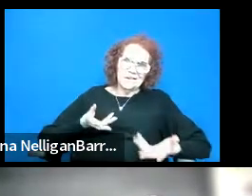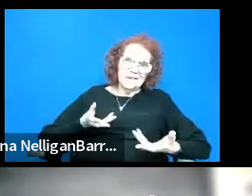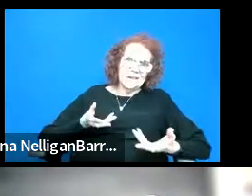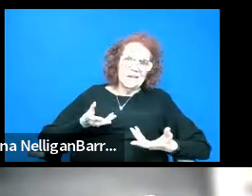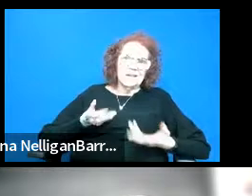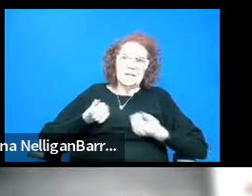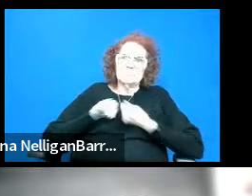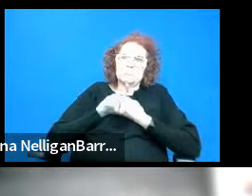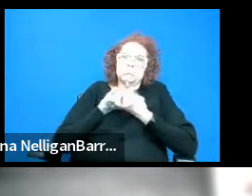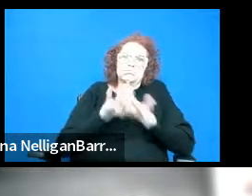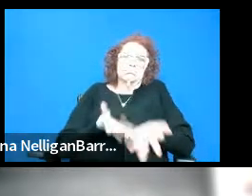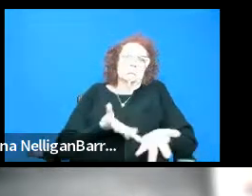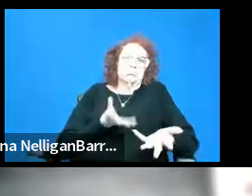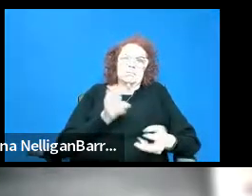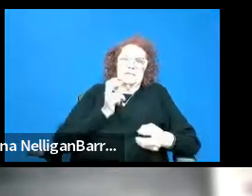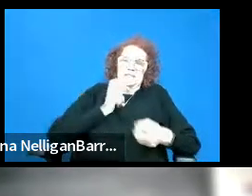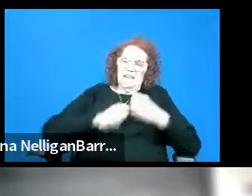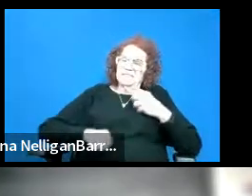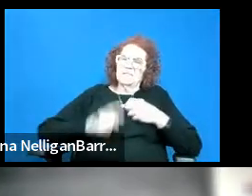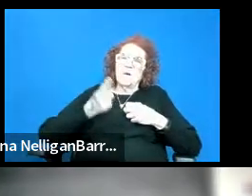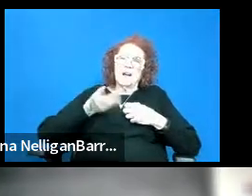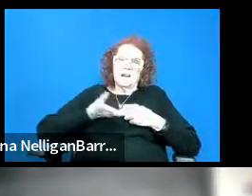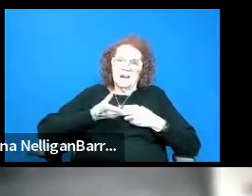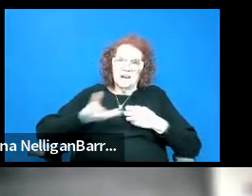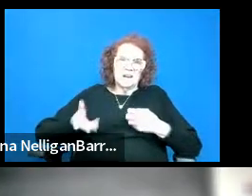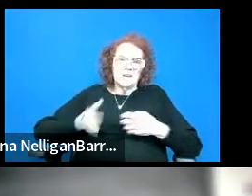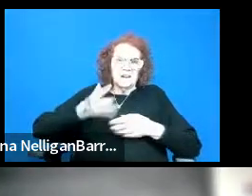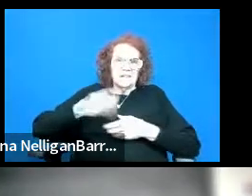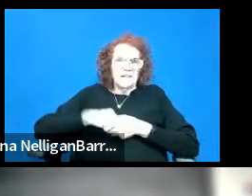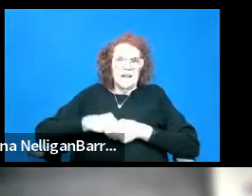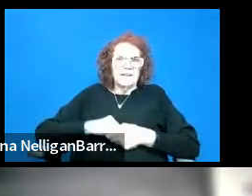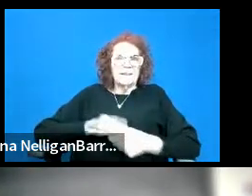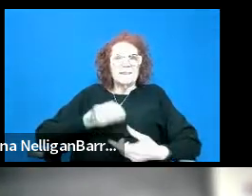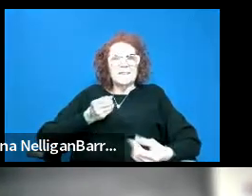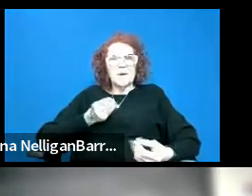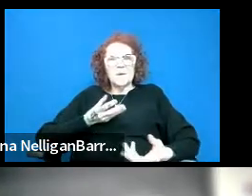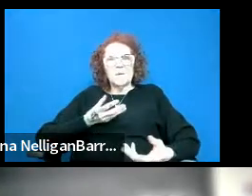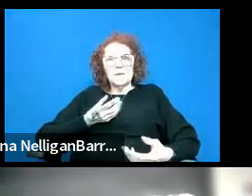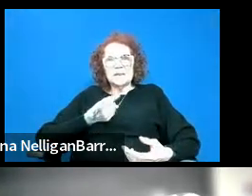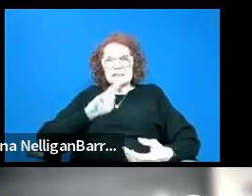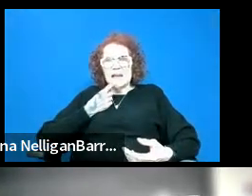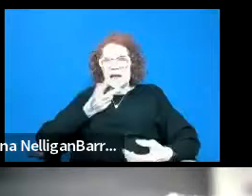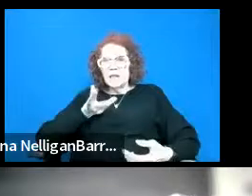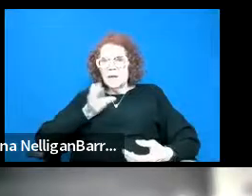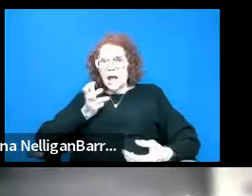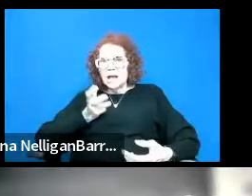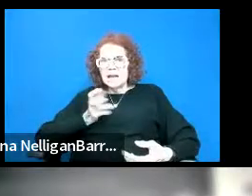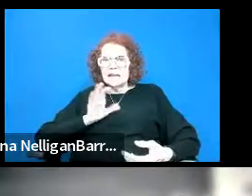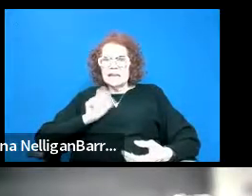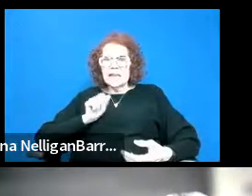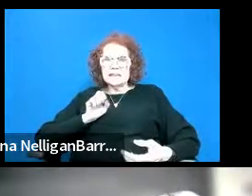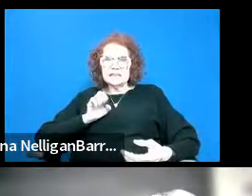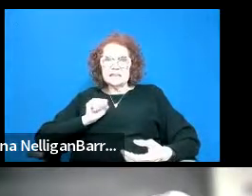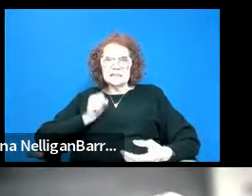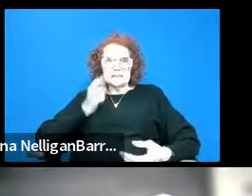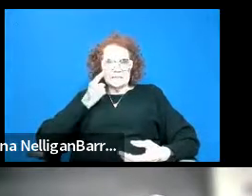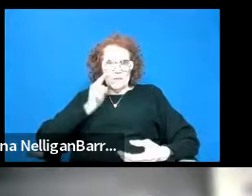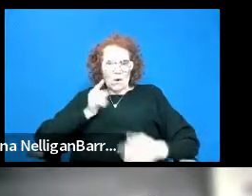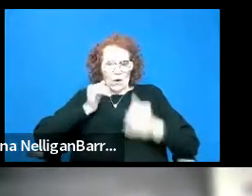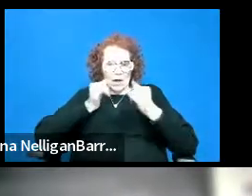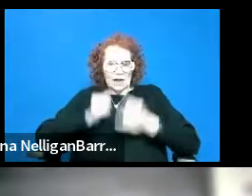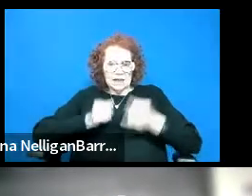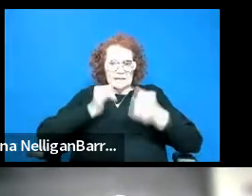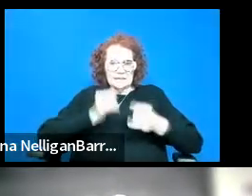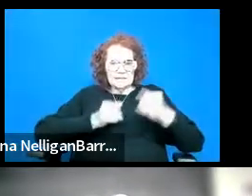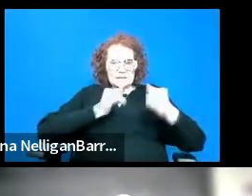I mean, if you think that, say 300 cases per person, when you're down 5, because we